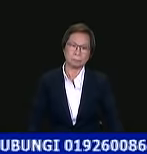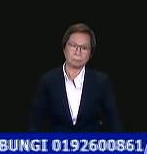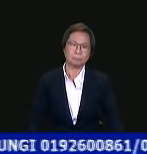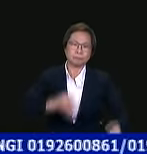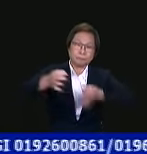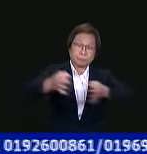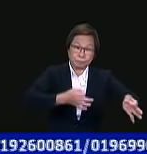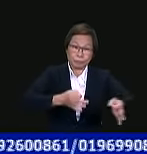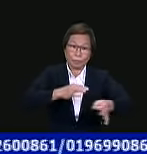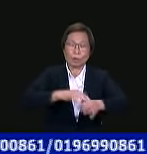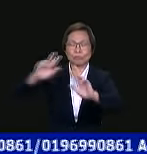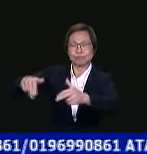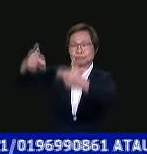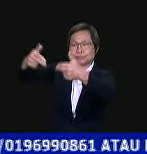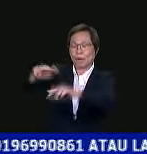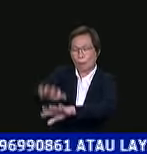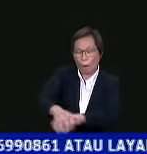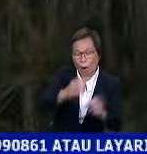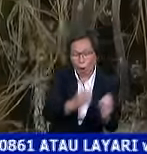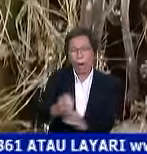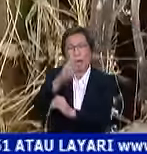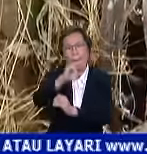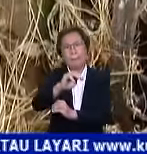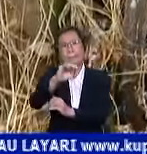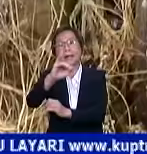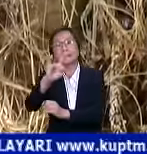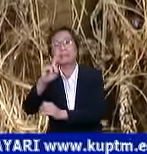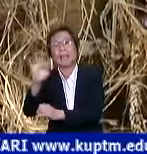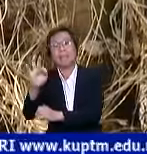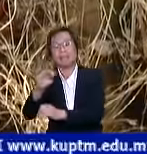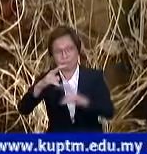Beliau mengulas perkara itu pada webinar peladangan anjuran MIDF Research.